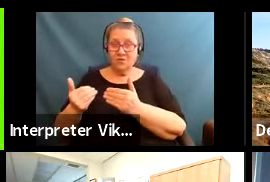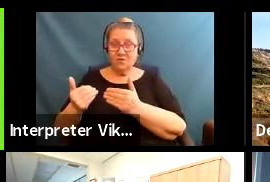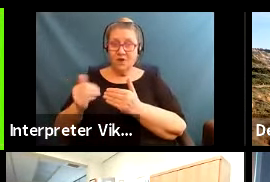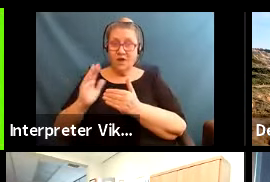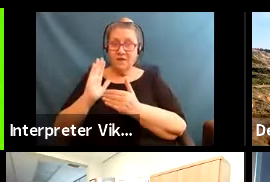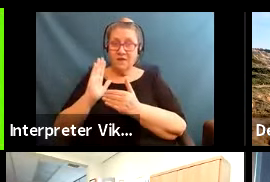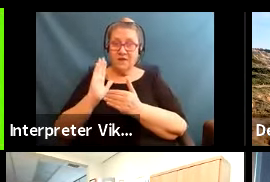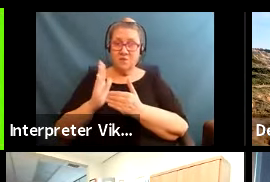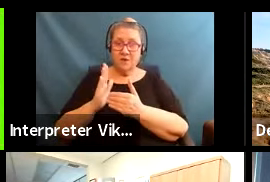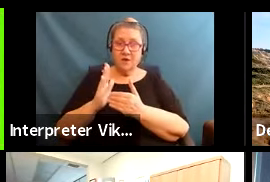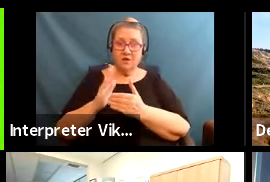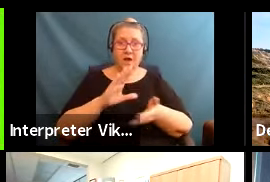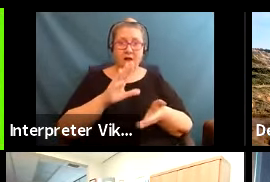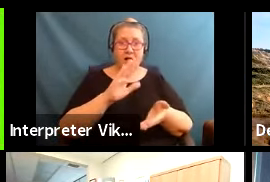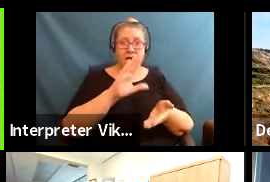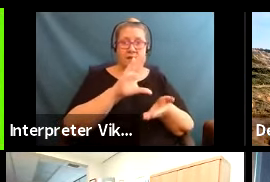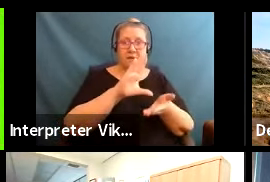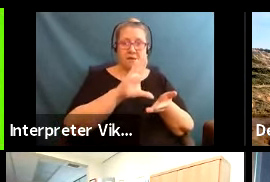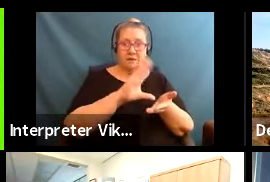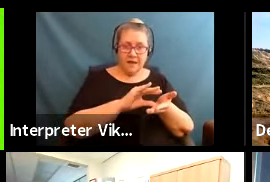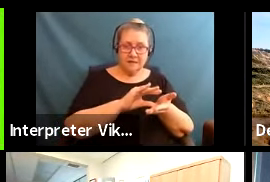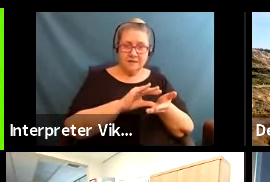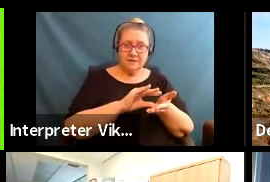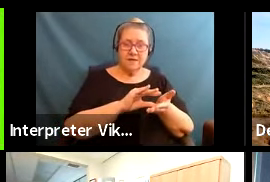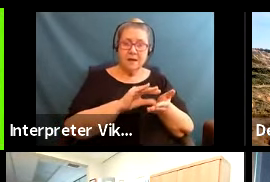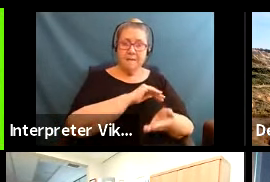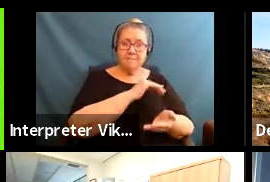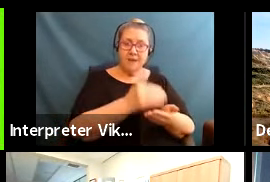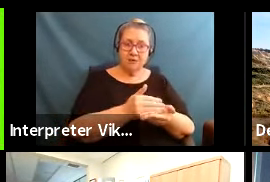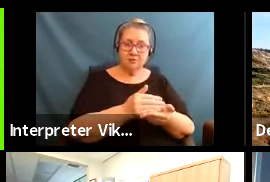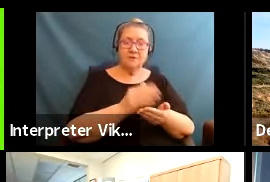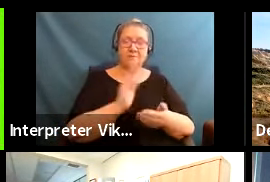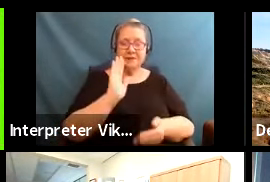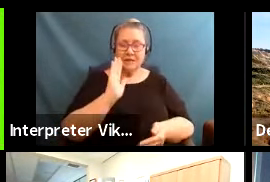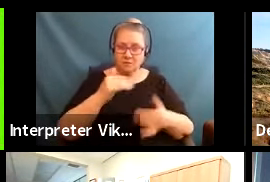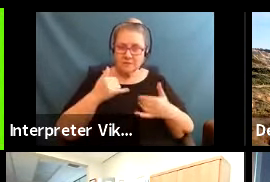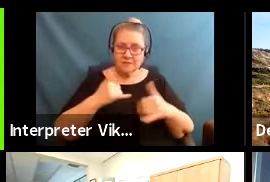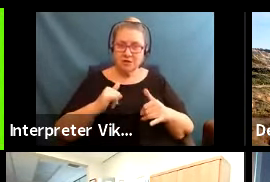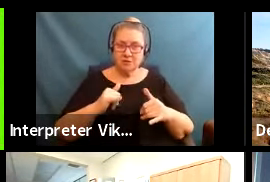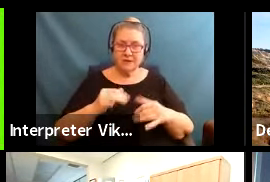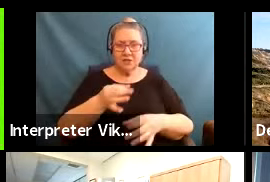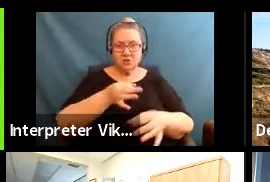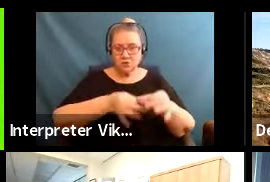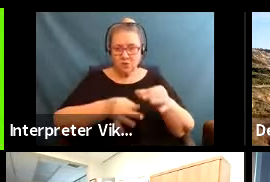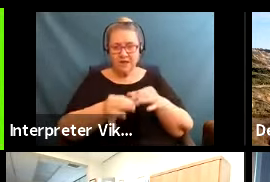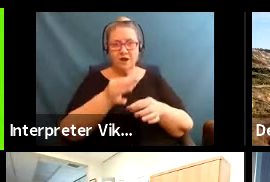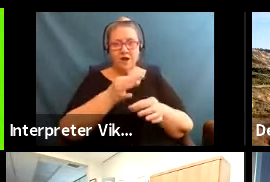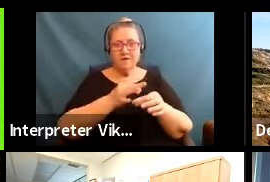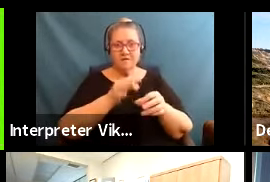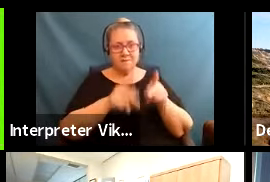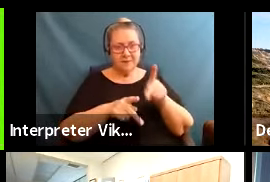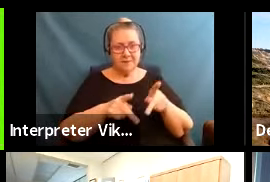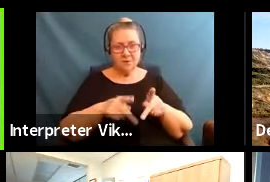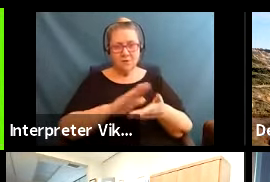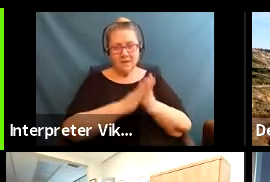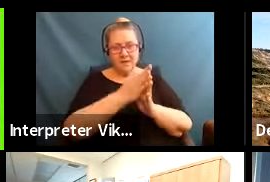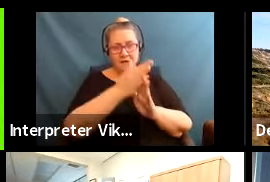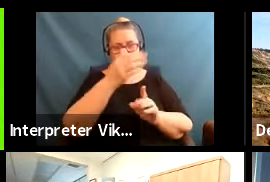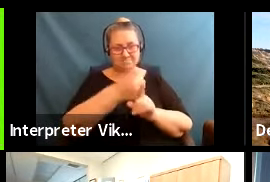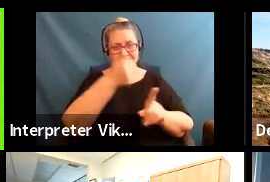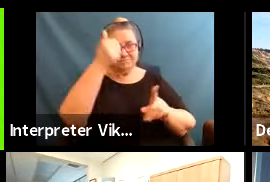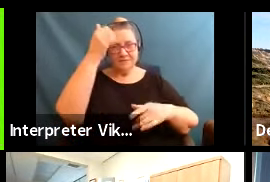to be a lower number, but still there is going to be trade-offs of people who get sick and die, and it's a matter